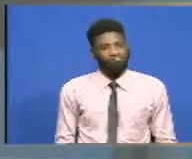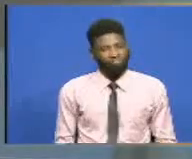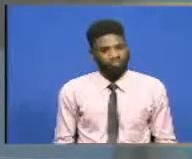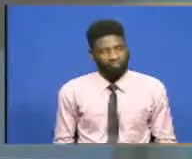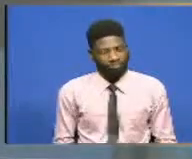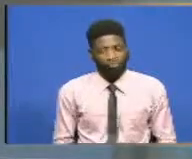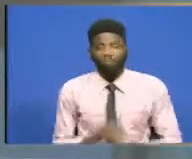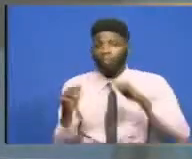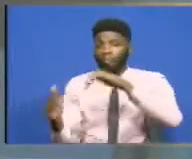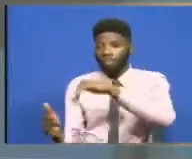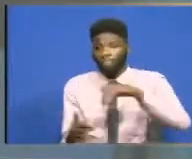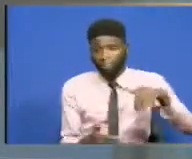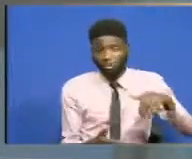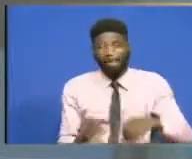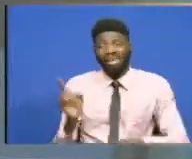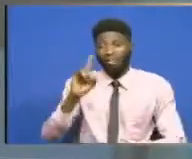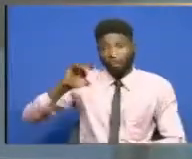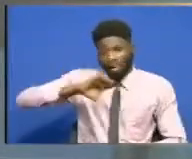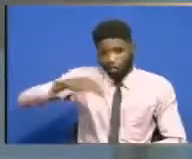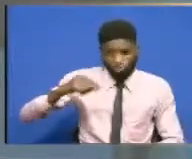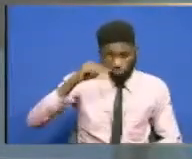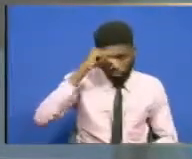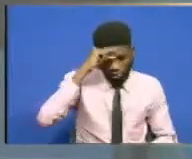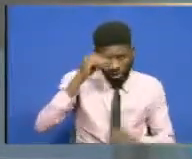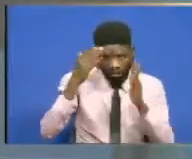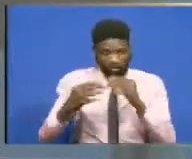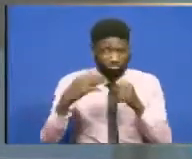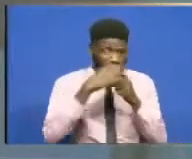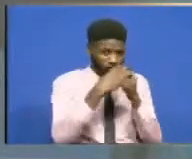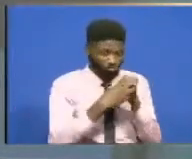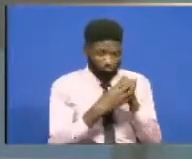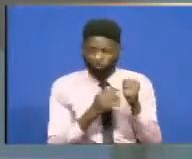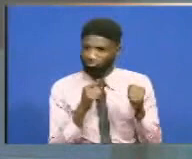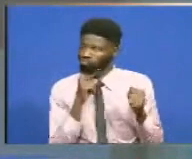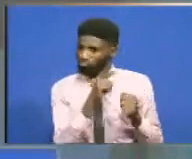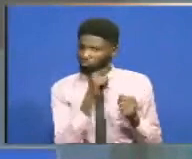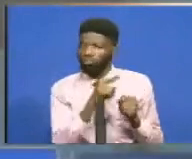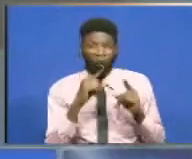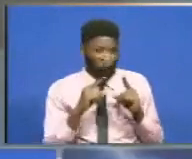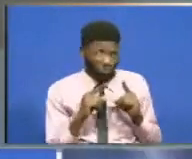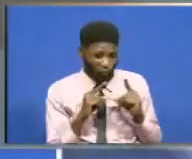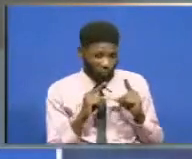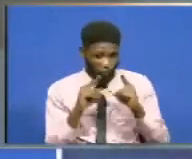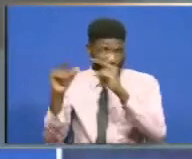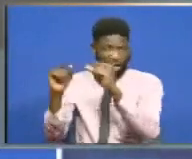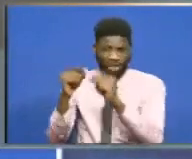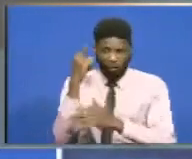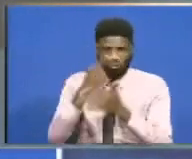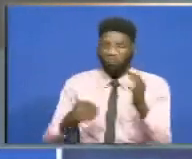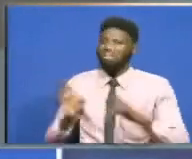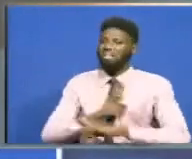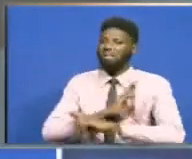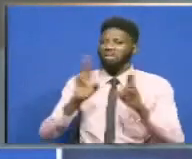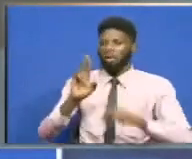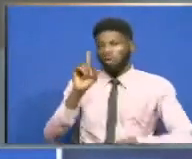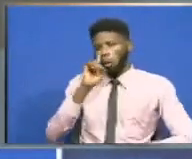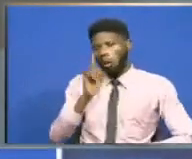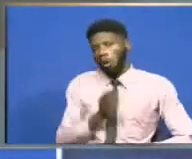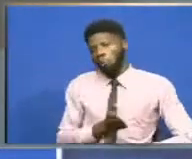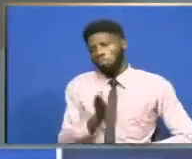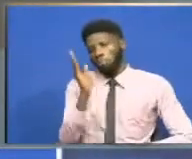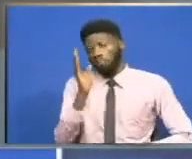And moving on, Nairobi County Governor Mike Mbuvi Sonko now says he is ready to go home days after